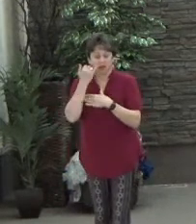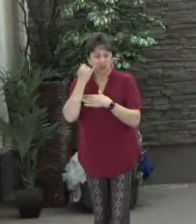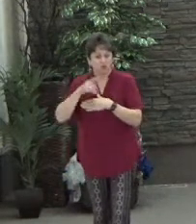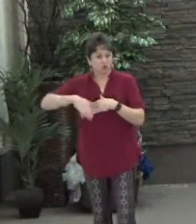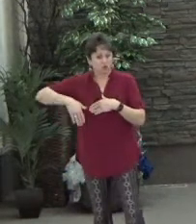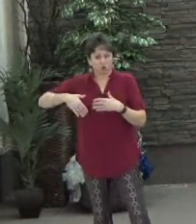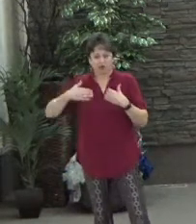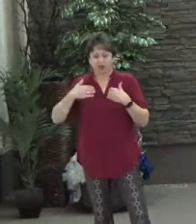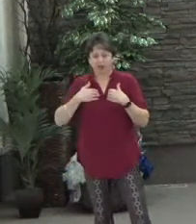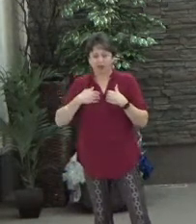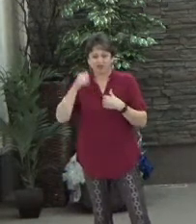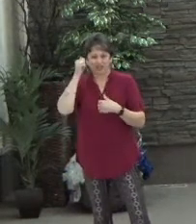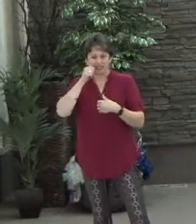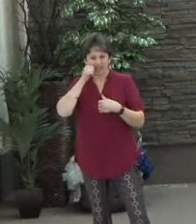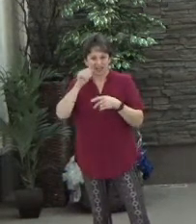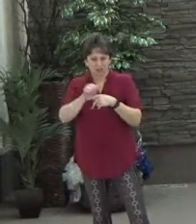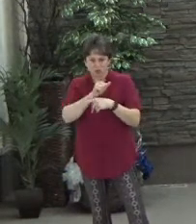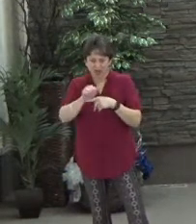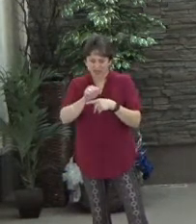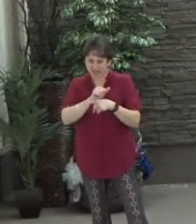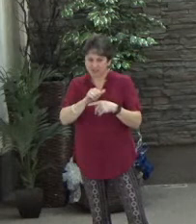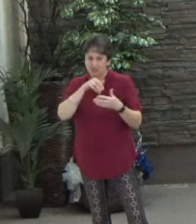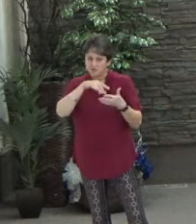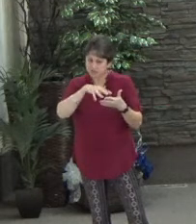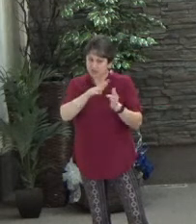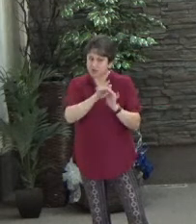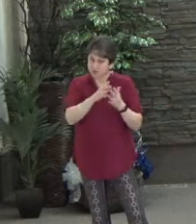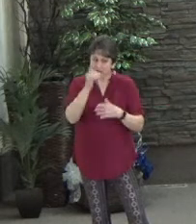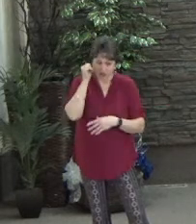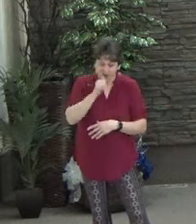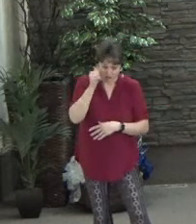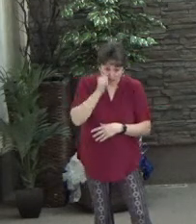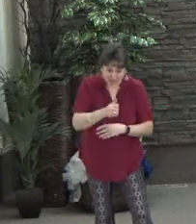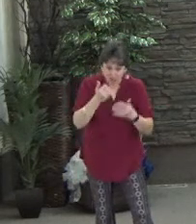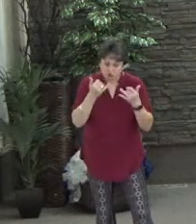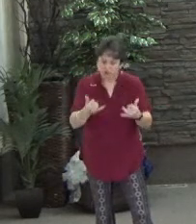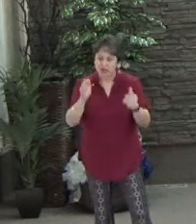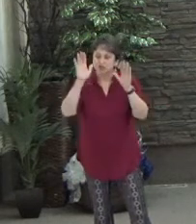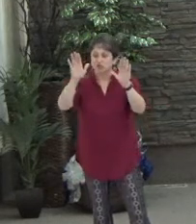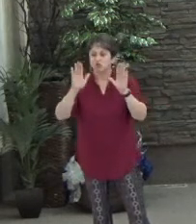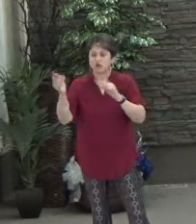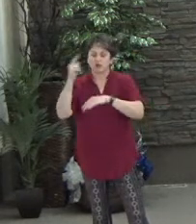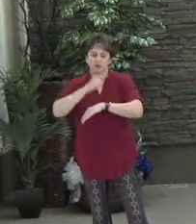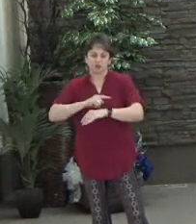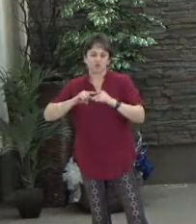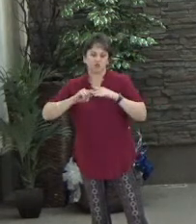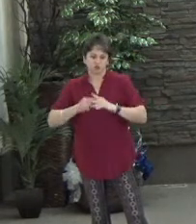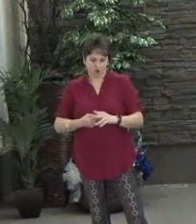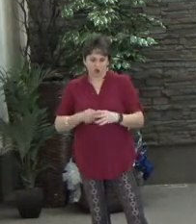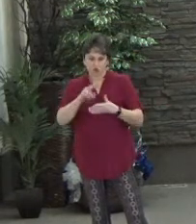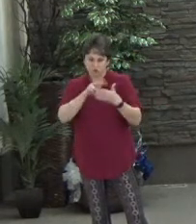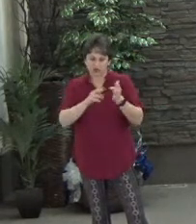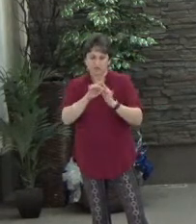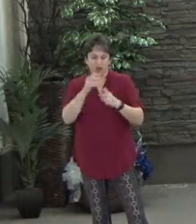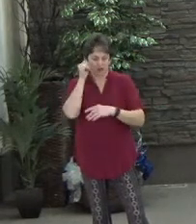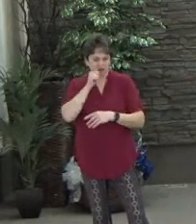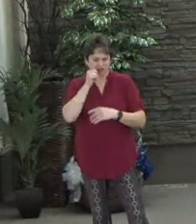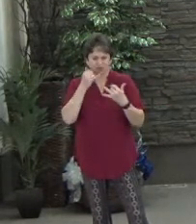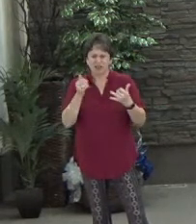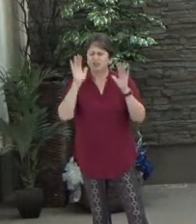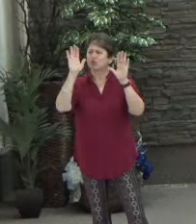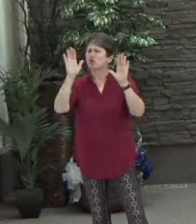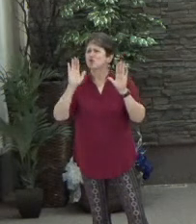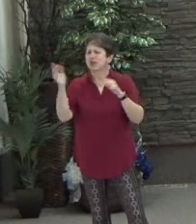don't have a daily practice of engaging the Word of God, today is a great day to start. Today is a great